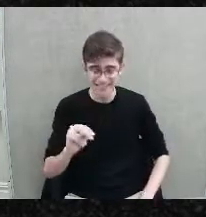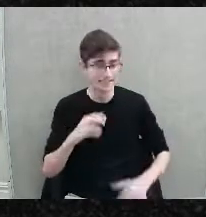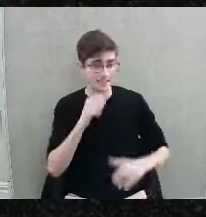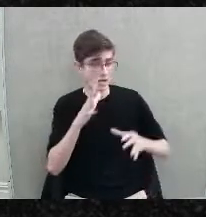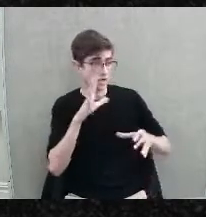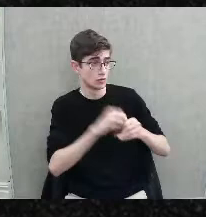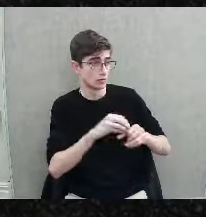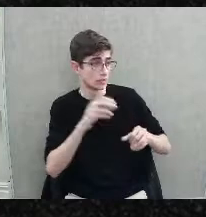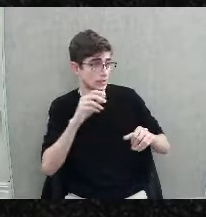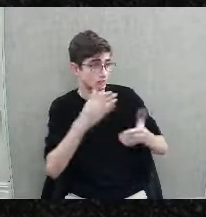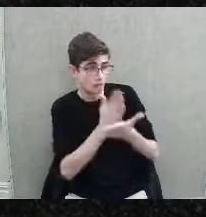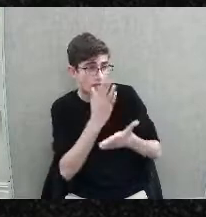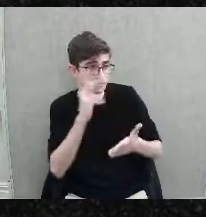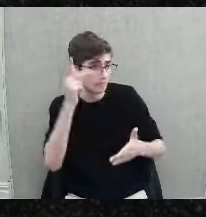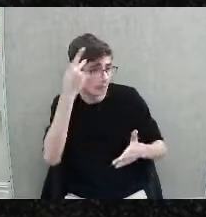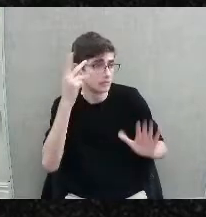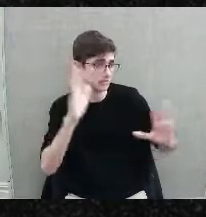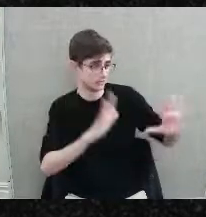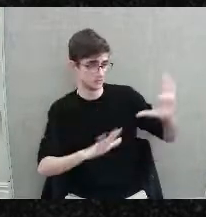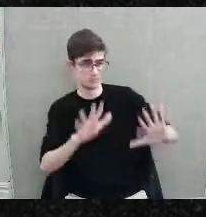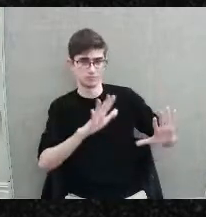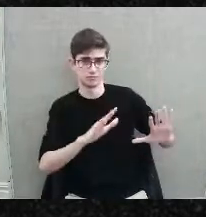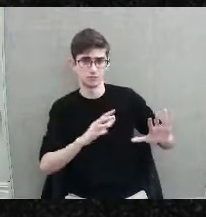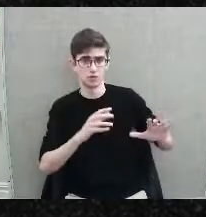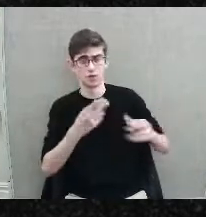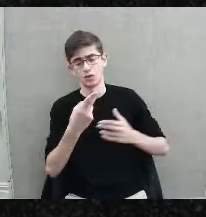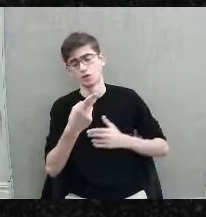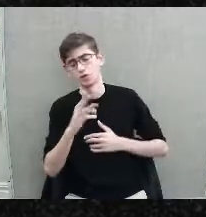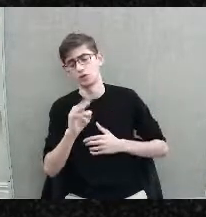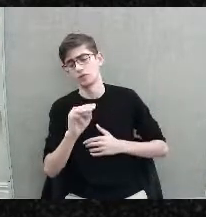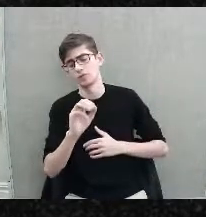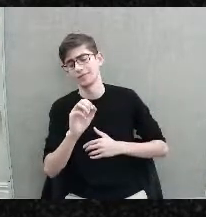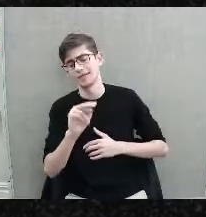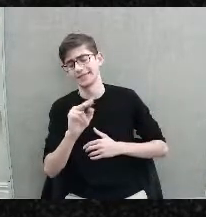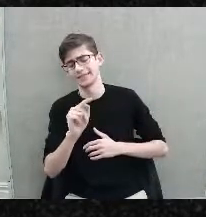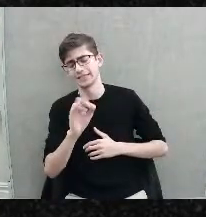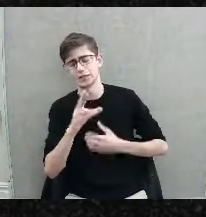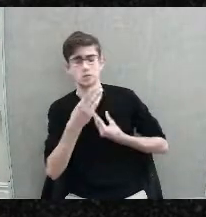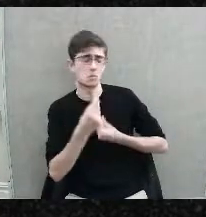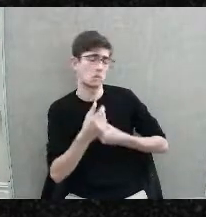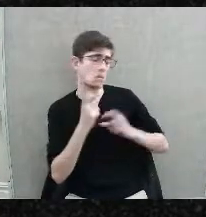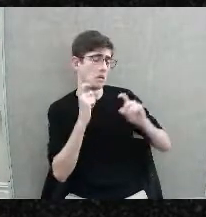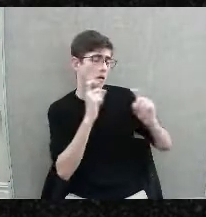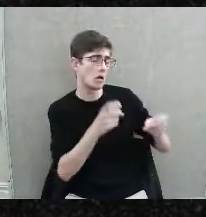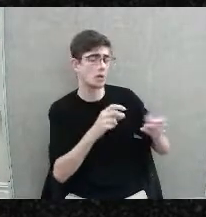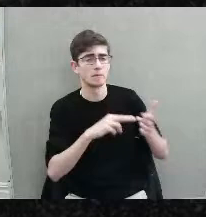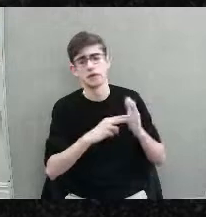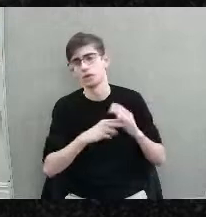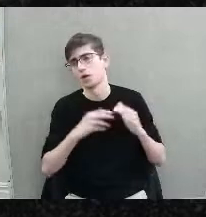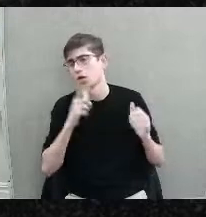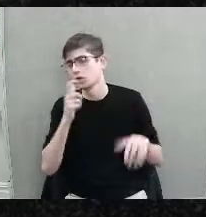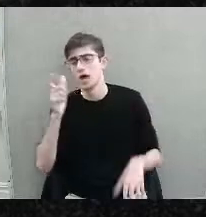where humanitarianism becomes sort of a voluntary gesture of benevolence.